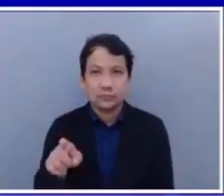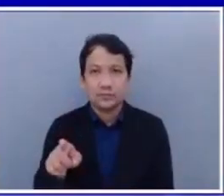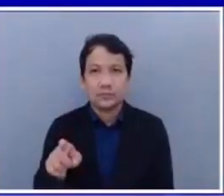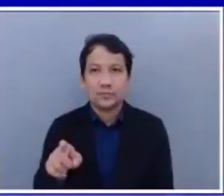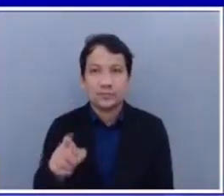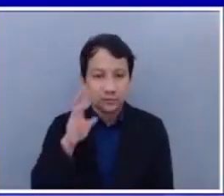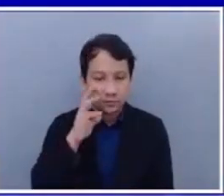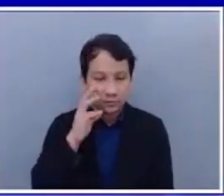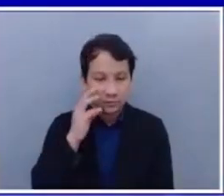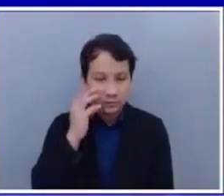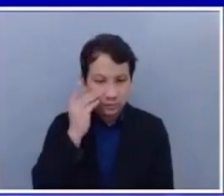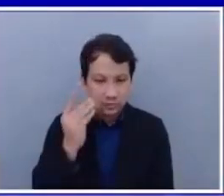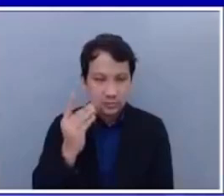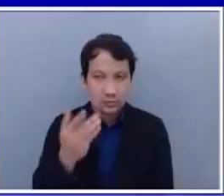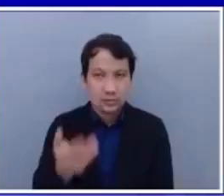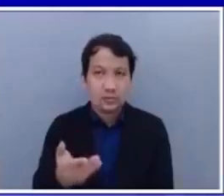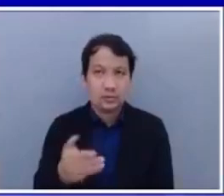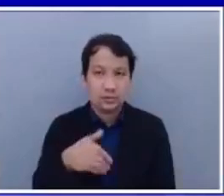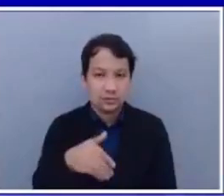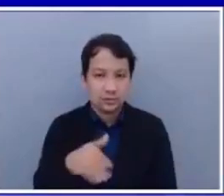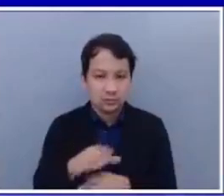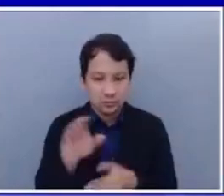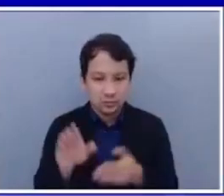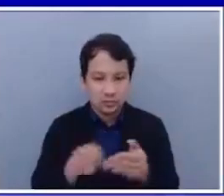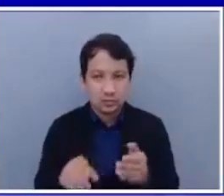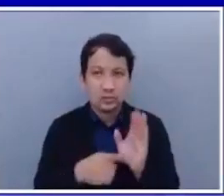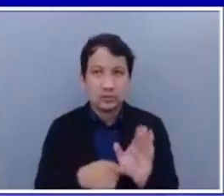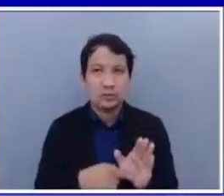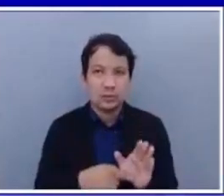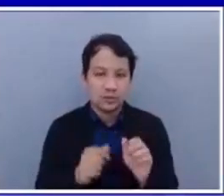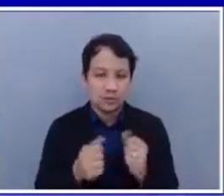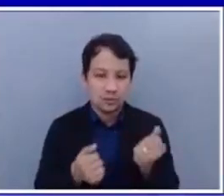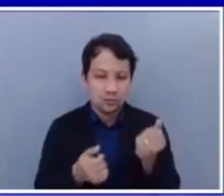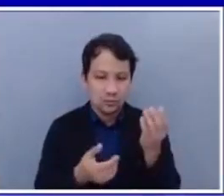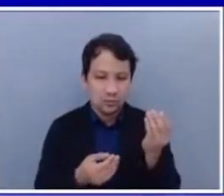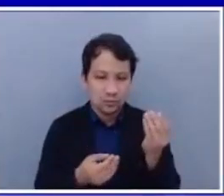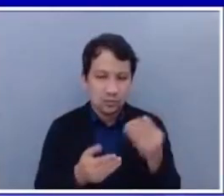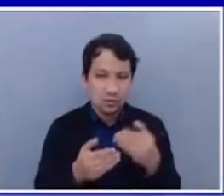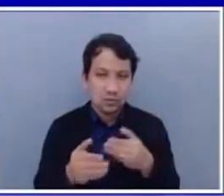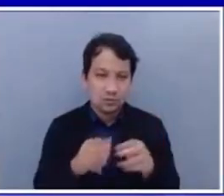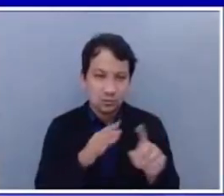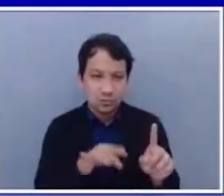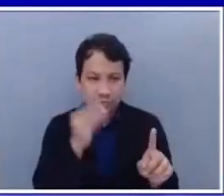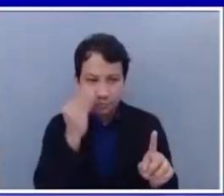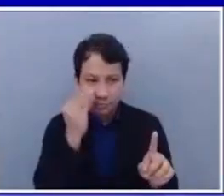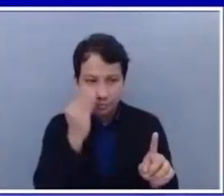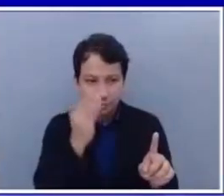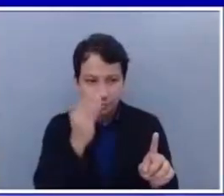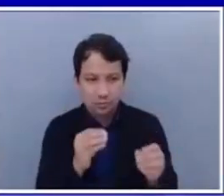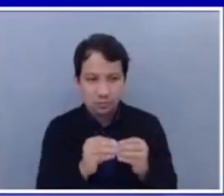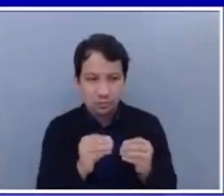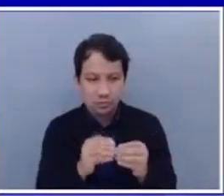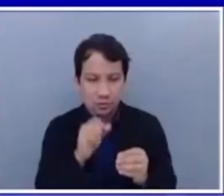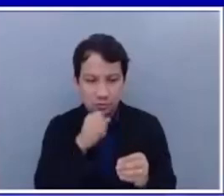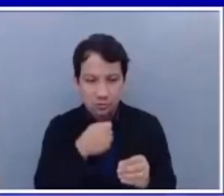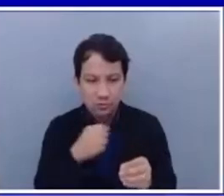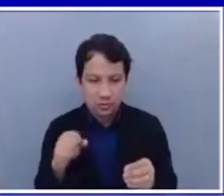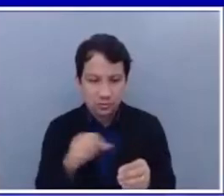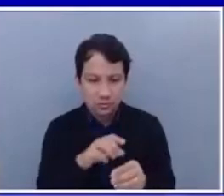Guzman, sent via Zoom chat. How is the earlier observed trend of more seniors joining the labor